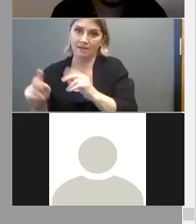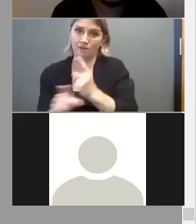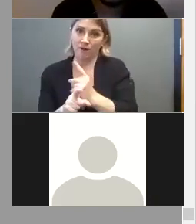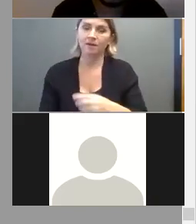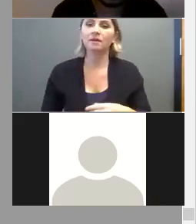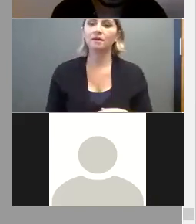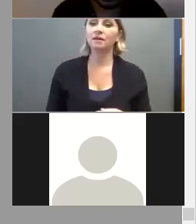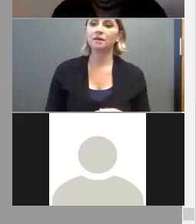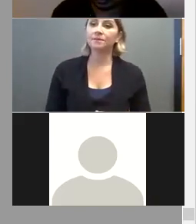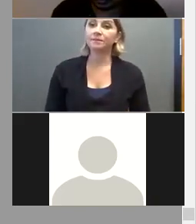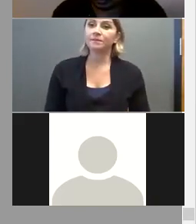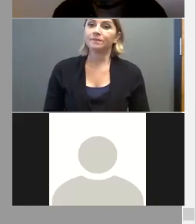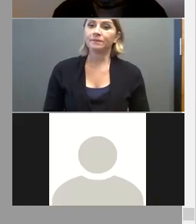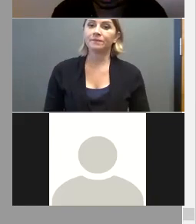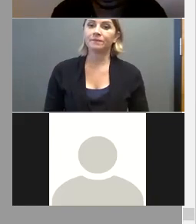Okay.